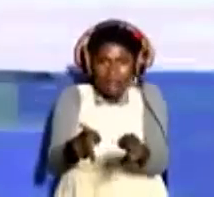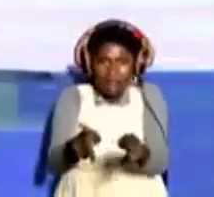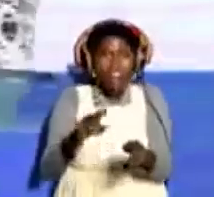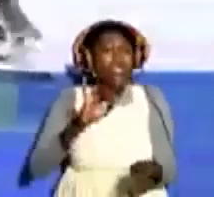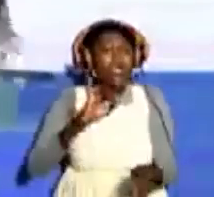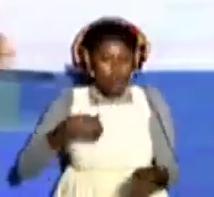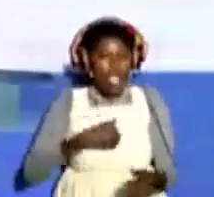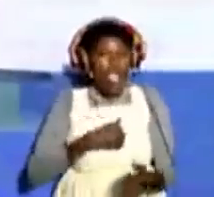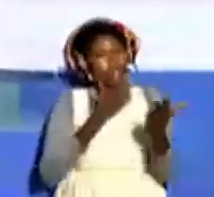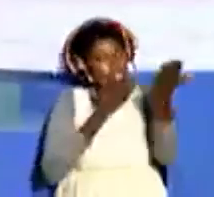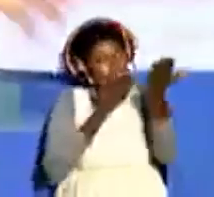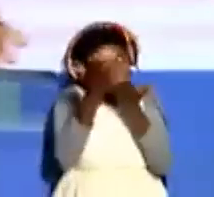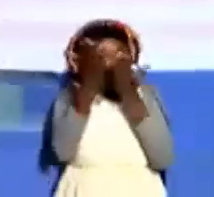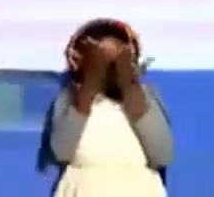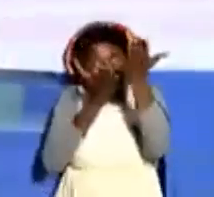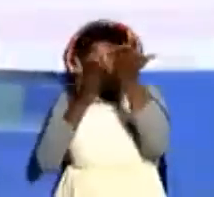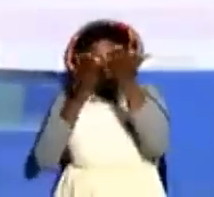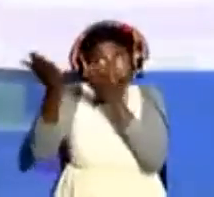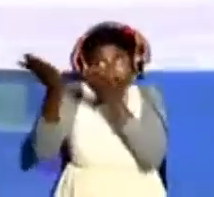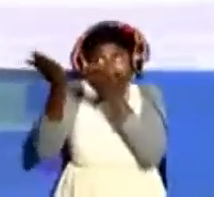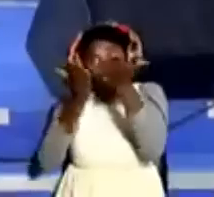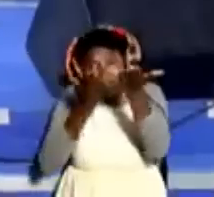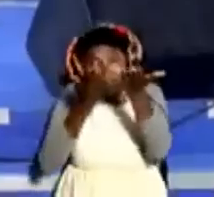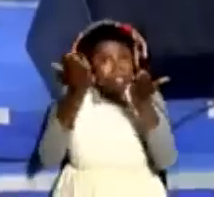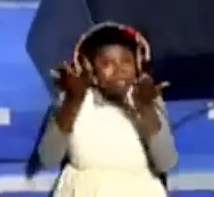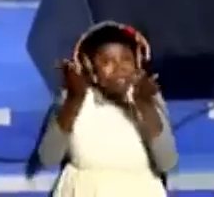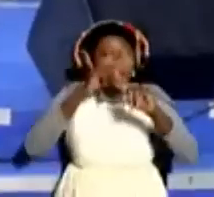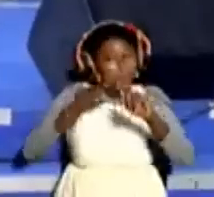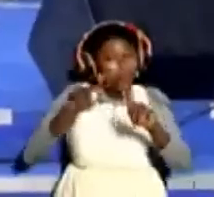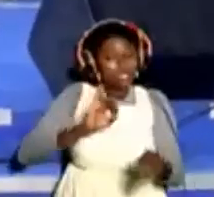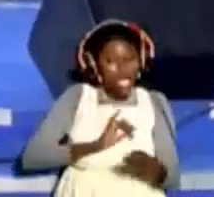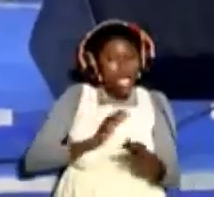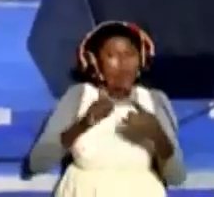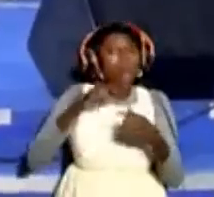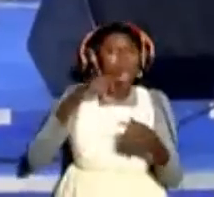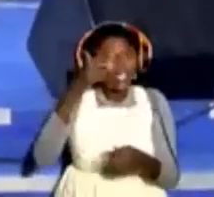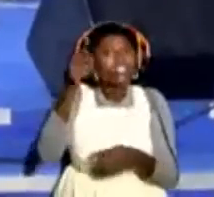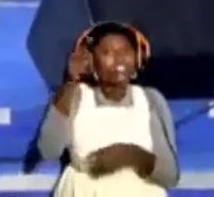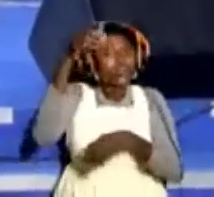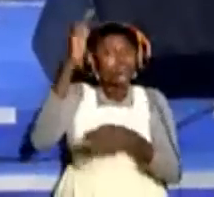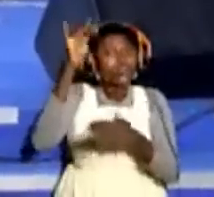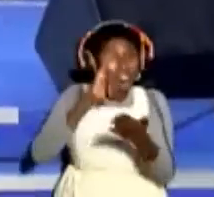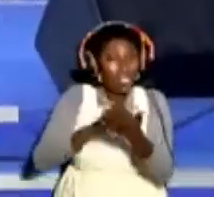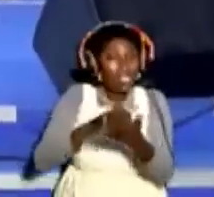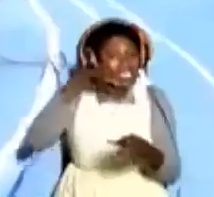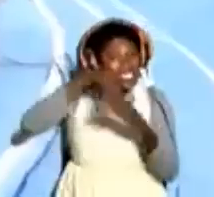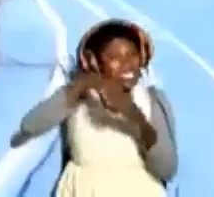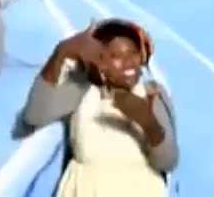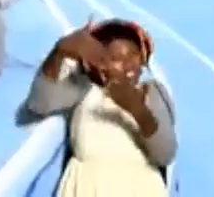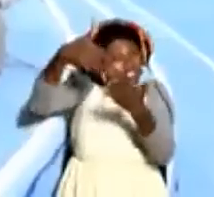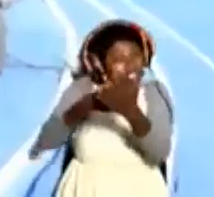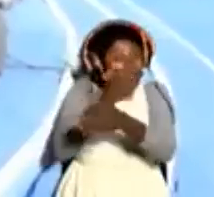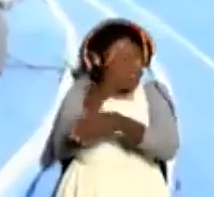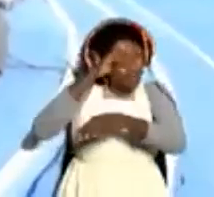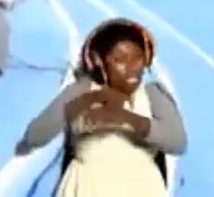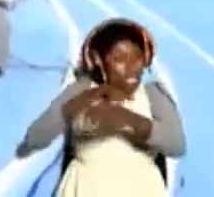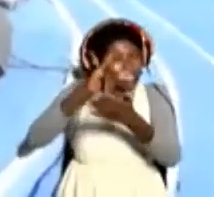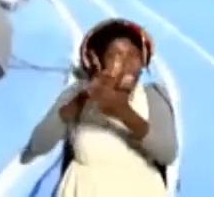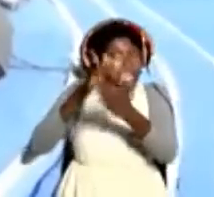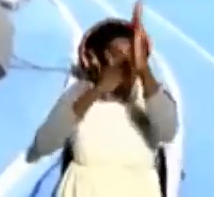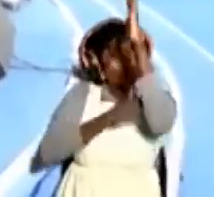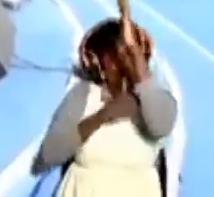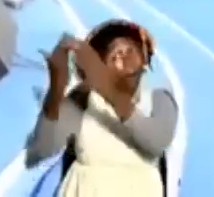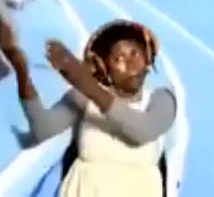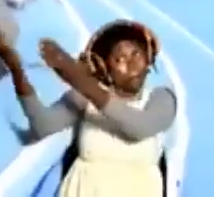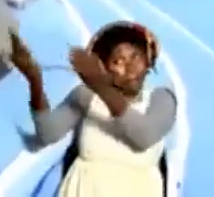We have been serving God, we have been walking up and down, but I want to tell you that in this new season that God is bringing us